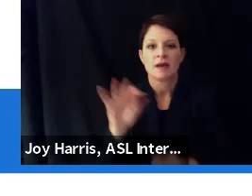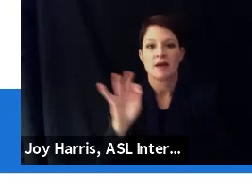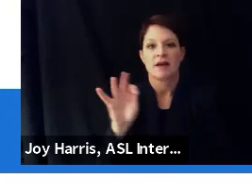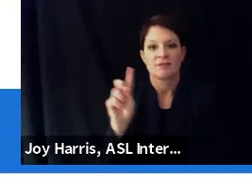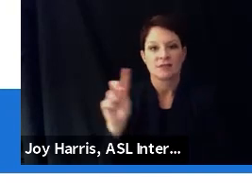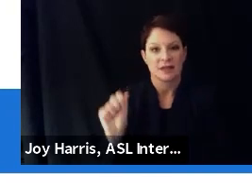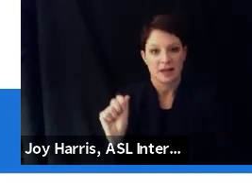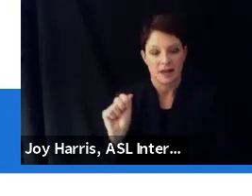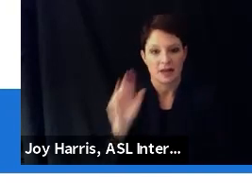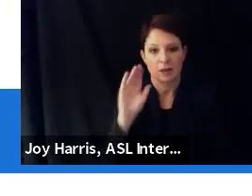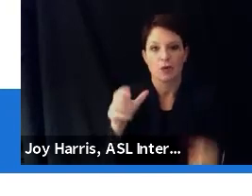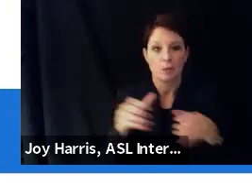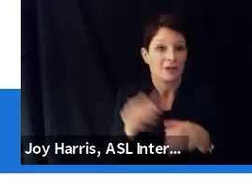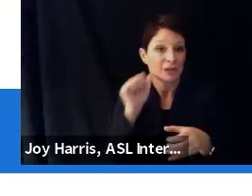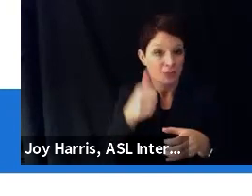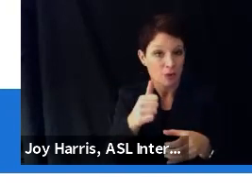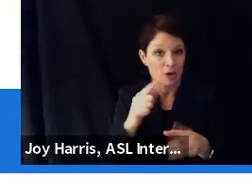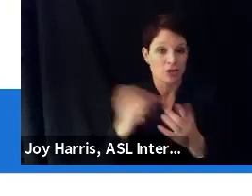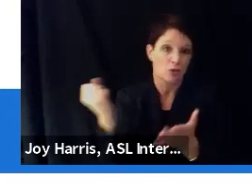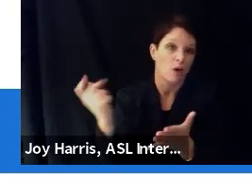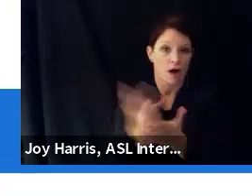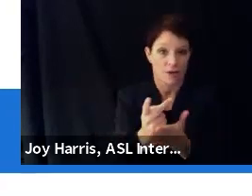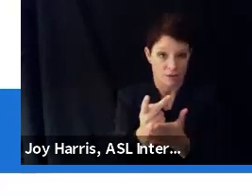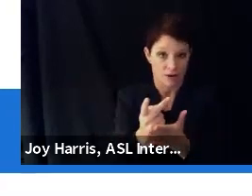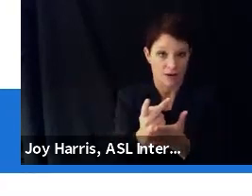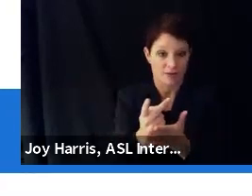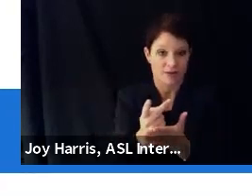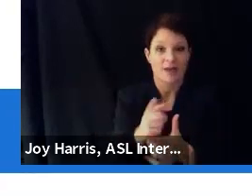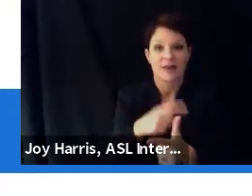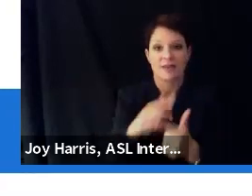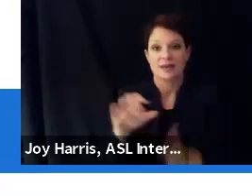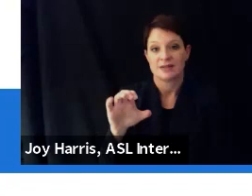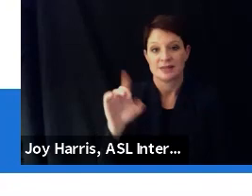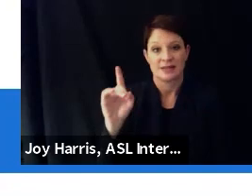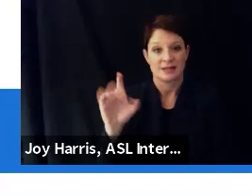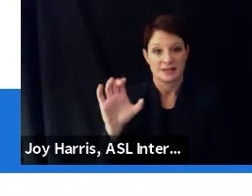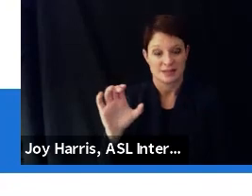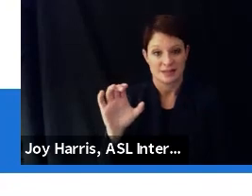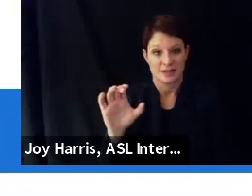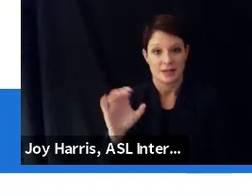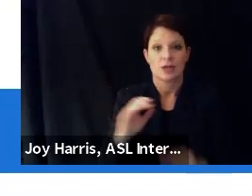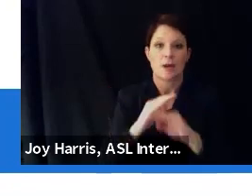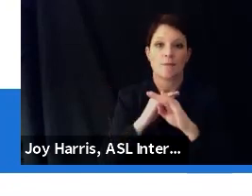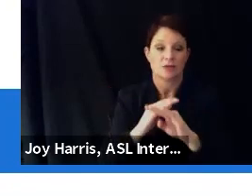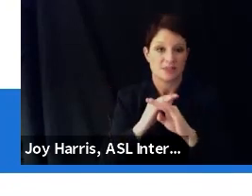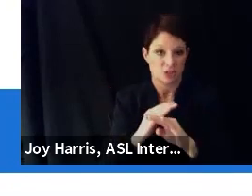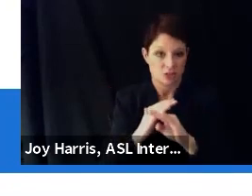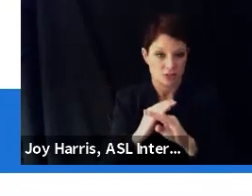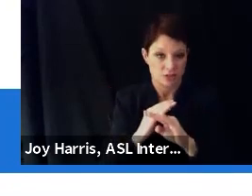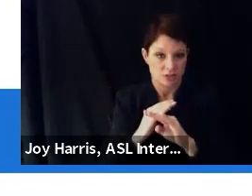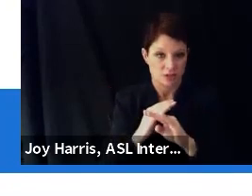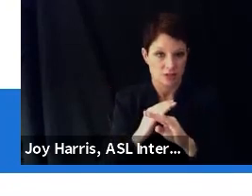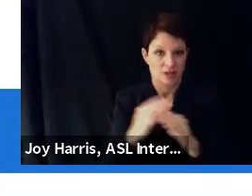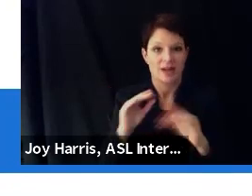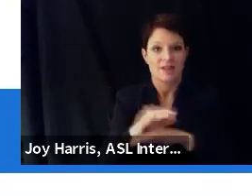FDA will be meeting tomorrow to authorize, and then the CDC, the the immunization